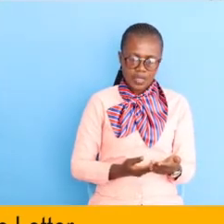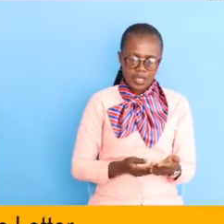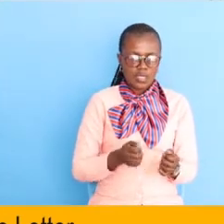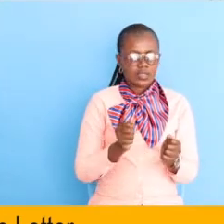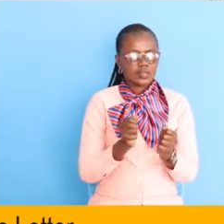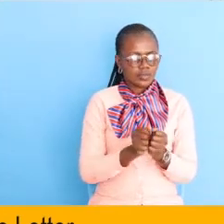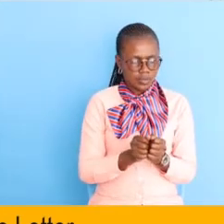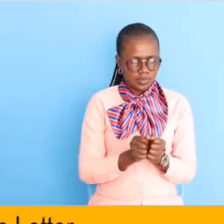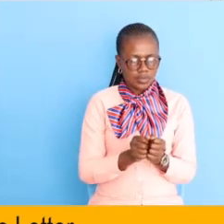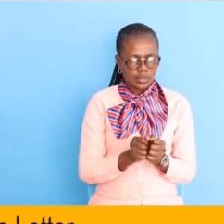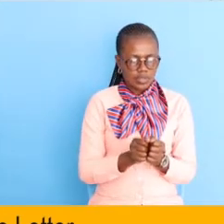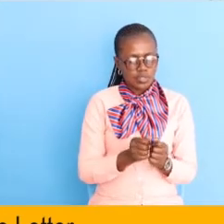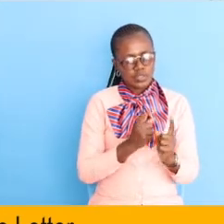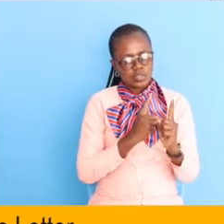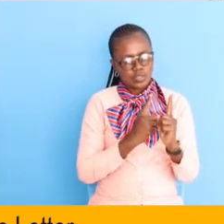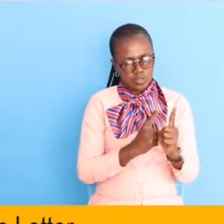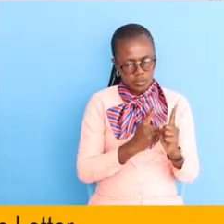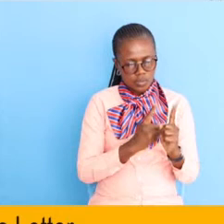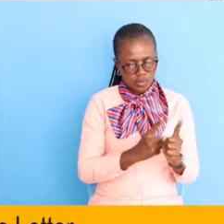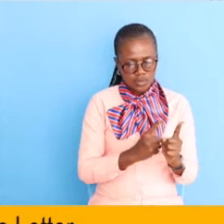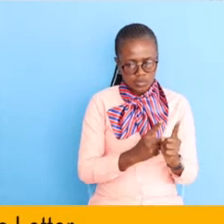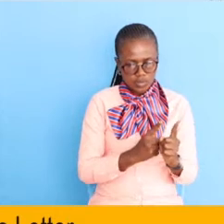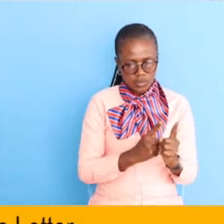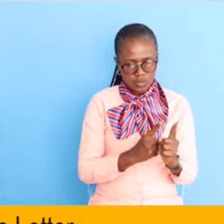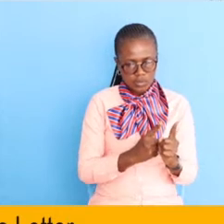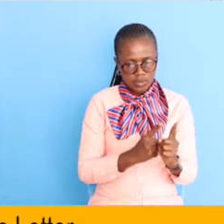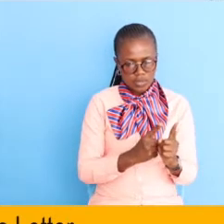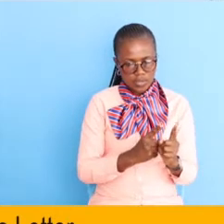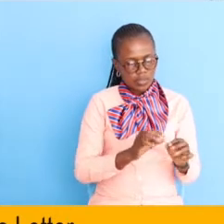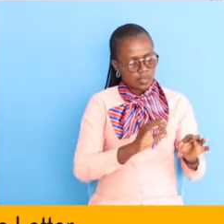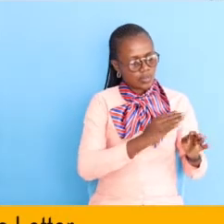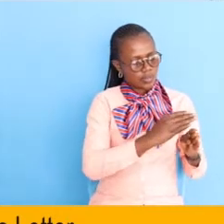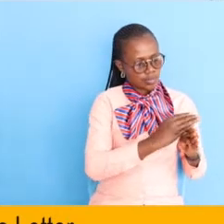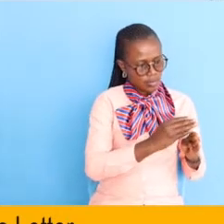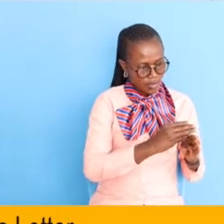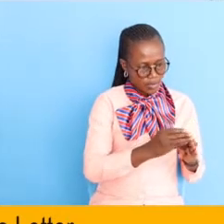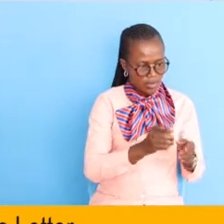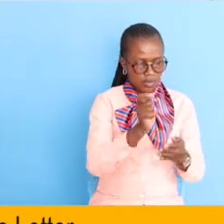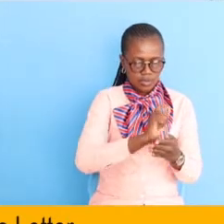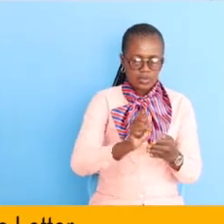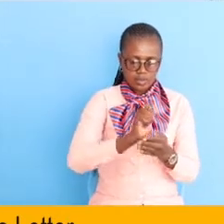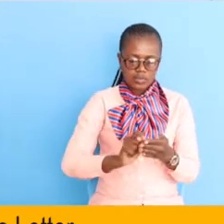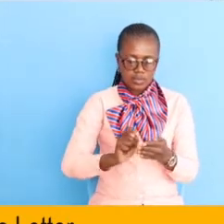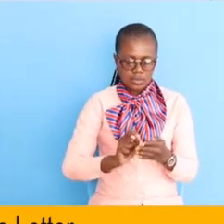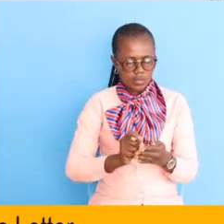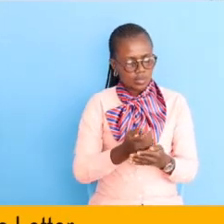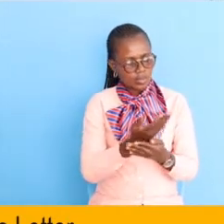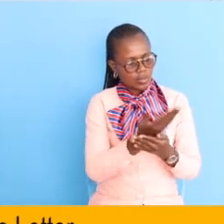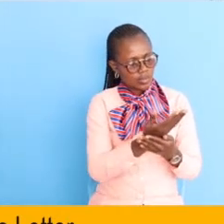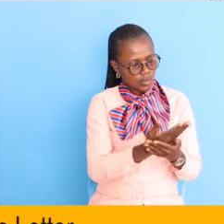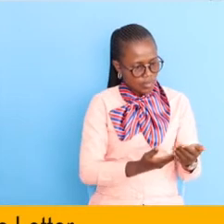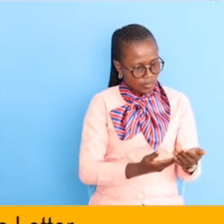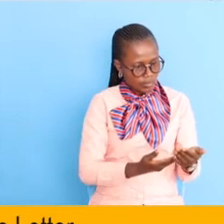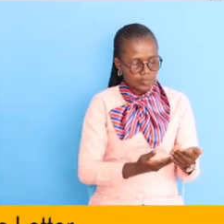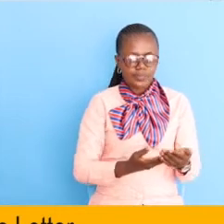the aspects that we are going to see, the way they should be written, and so as it could qualify a